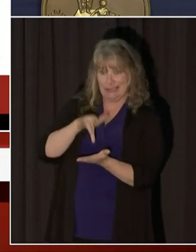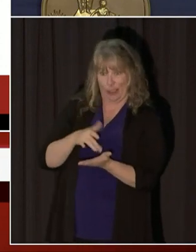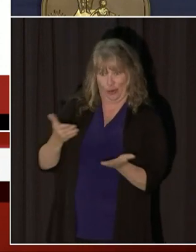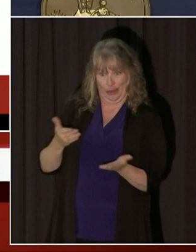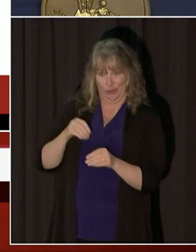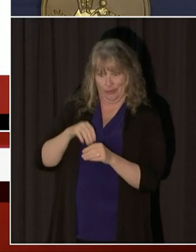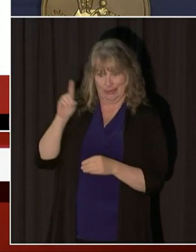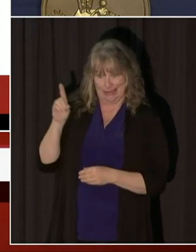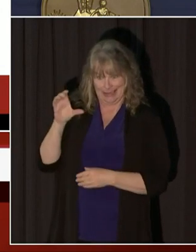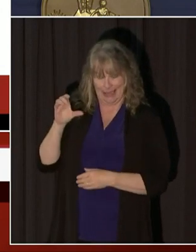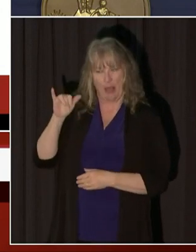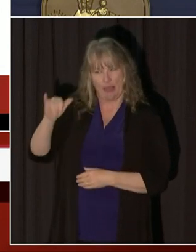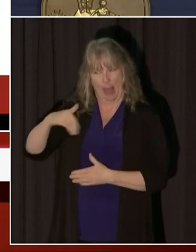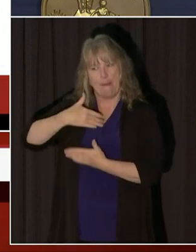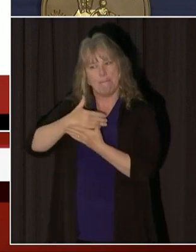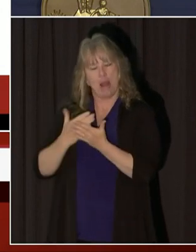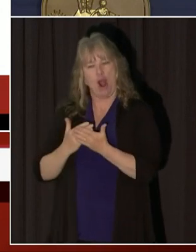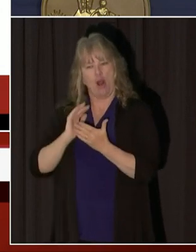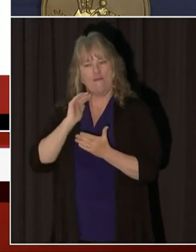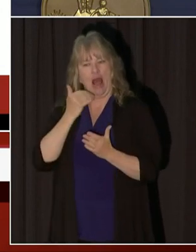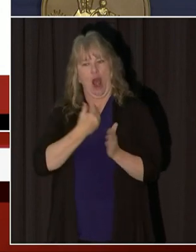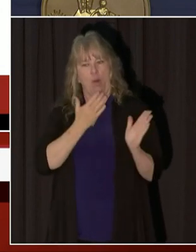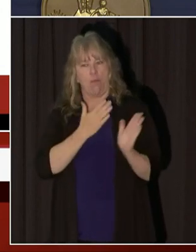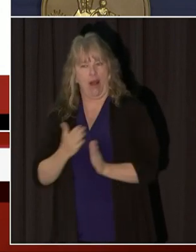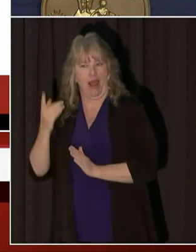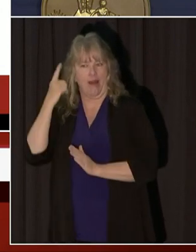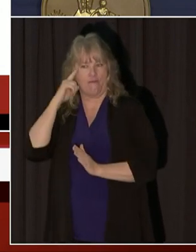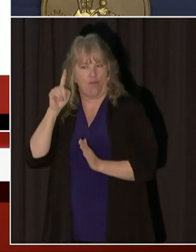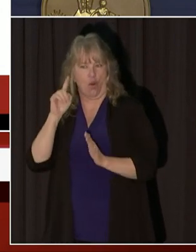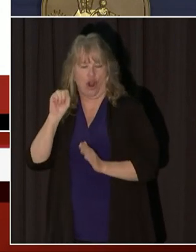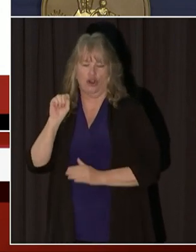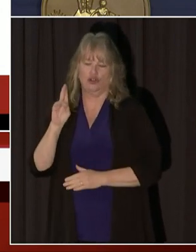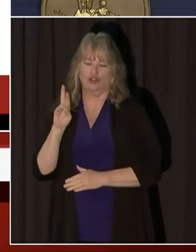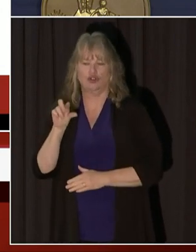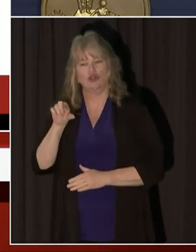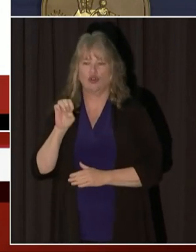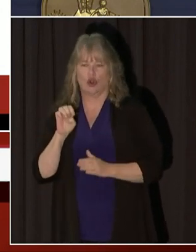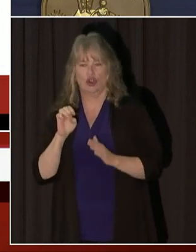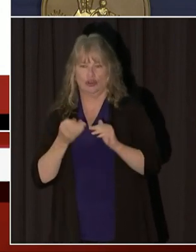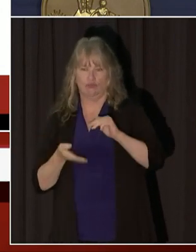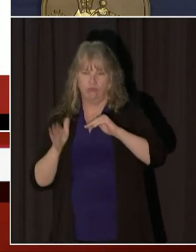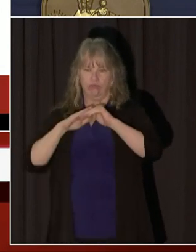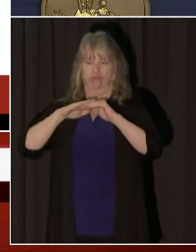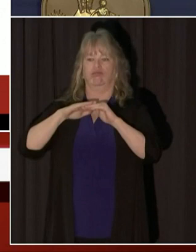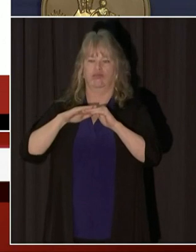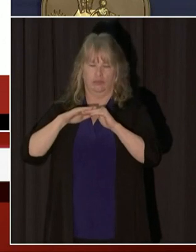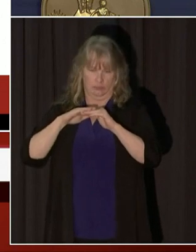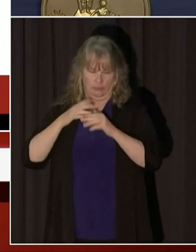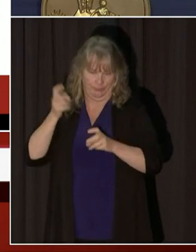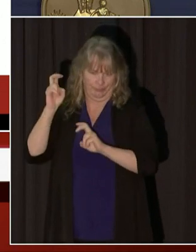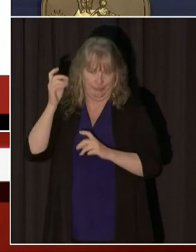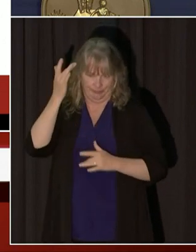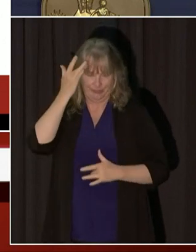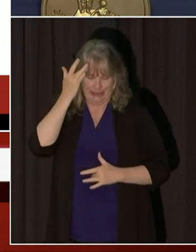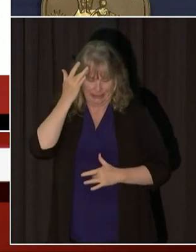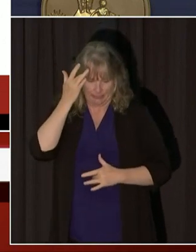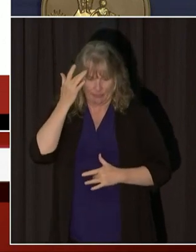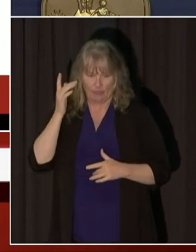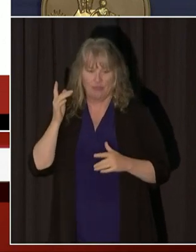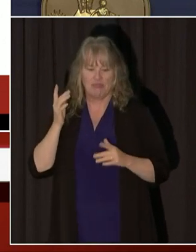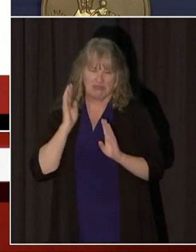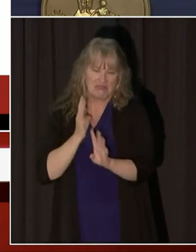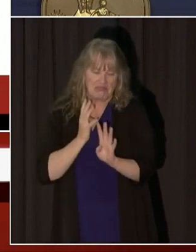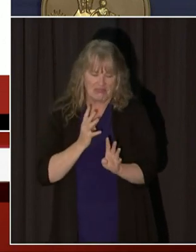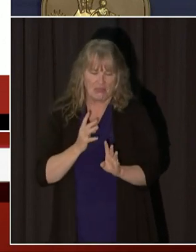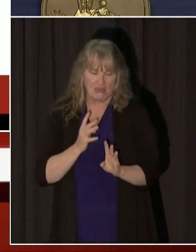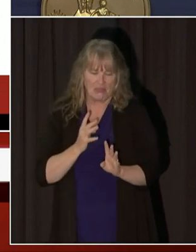is part of our surge capacity. And we are also very confident in the number of new beds